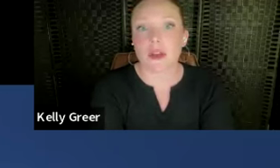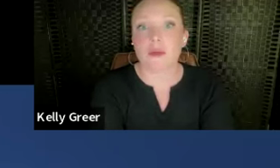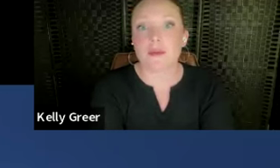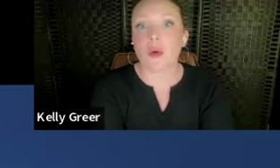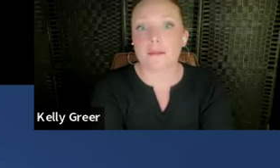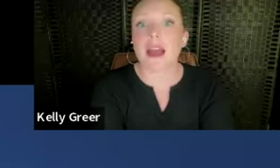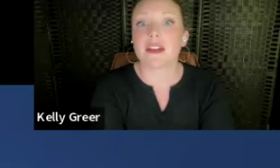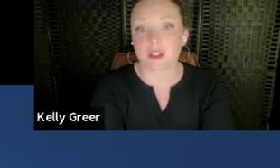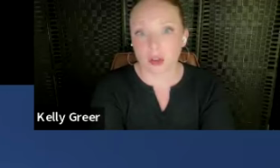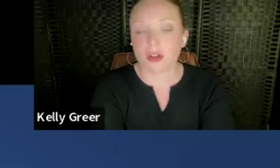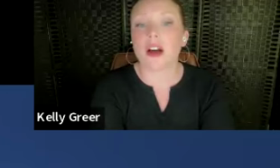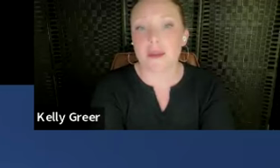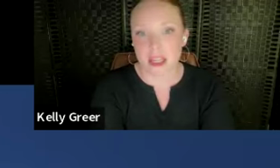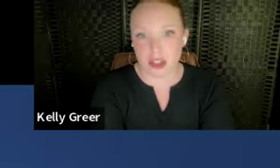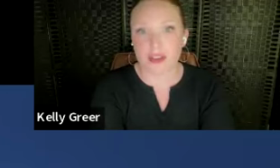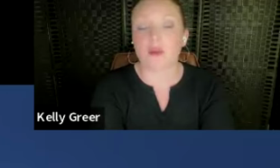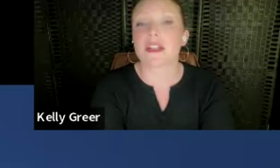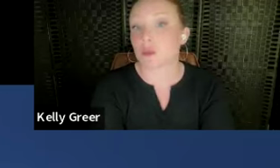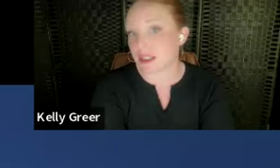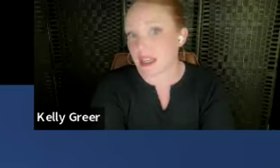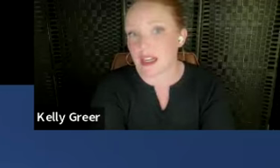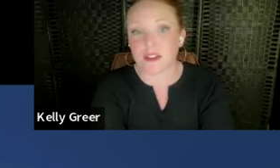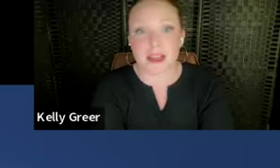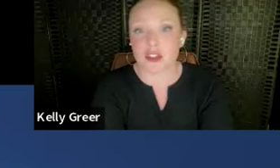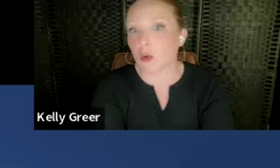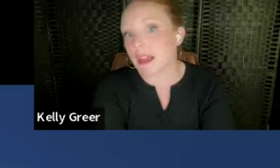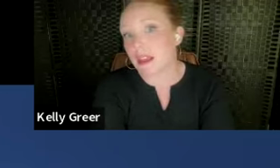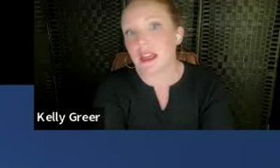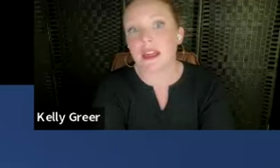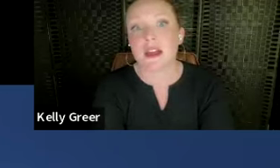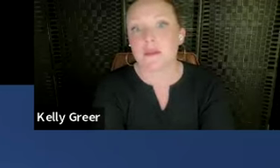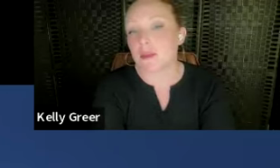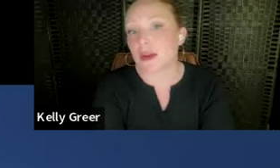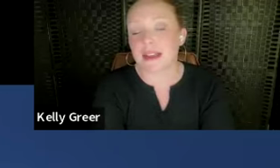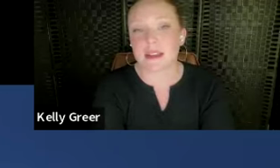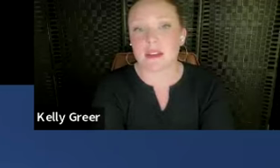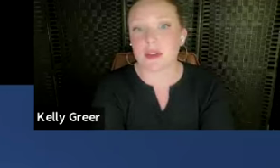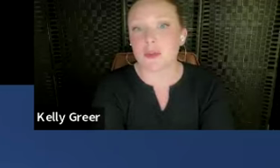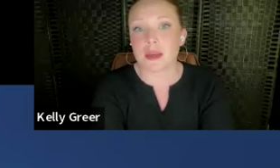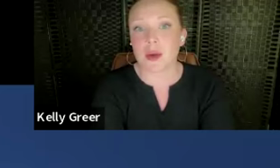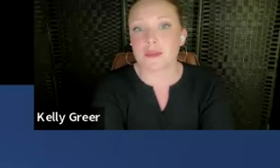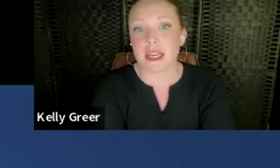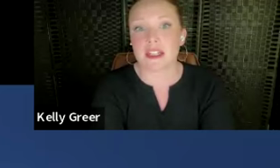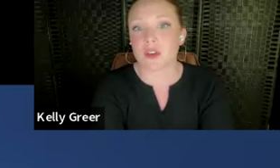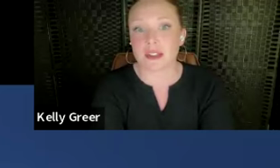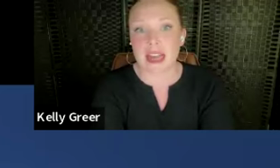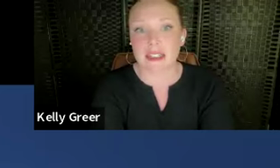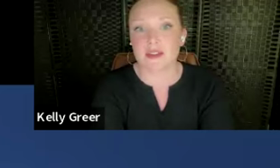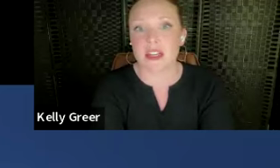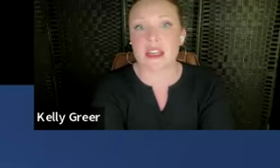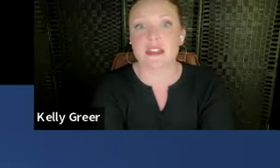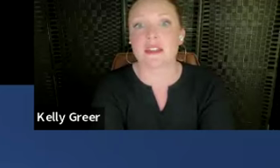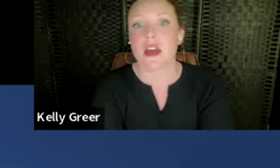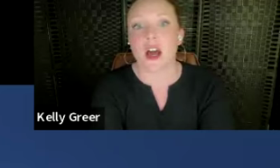And we'd be more mindful of making sure that we're sending information out weekly, keep you guys in the loop, keep you updated as far